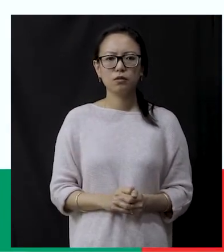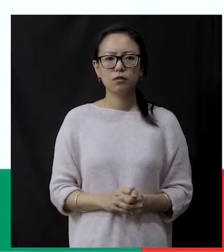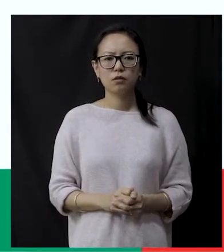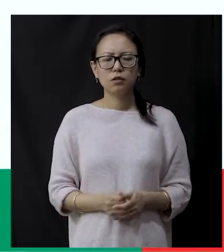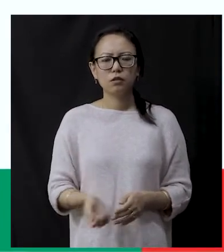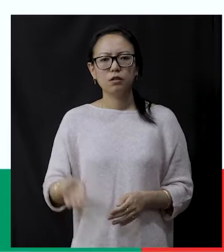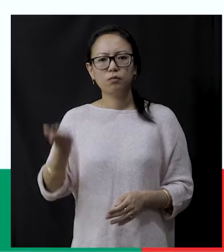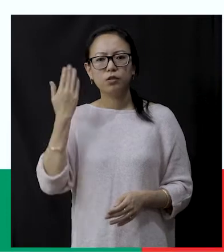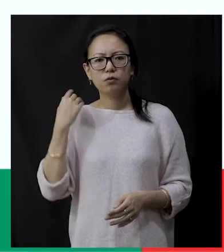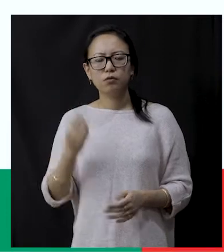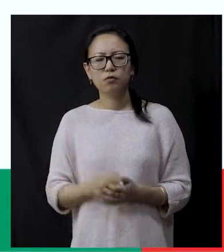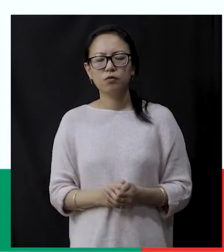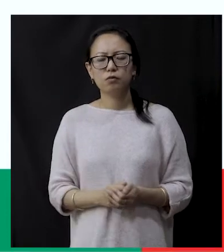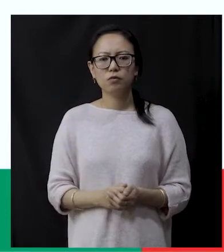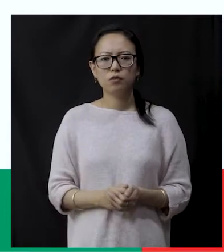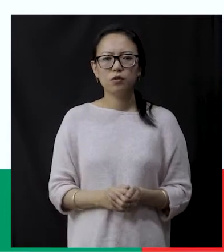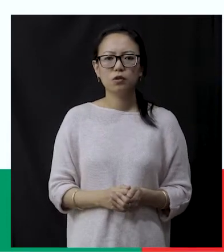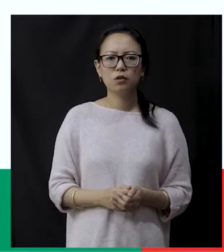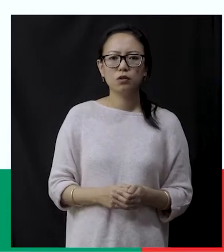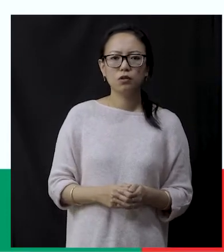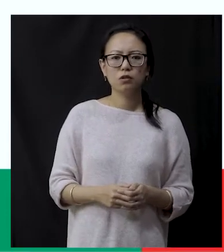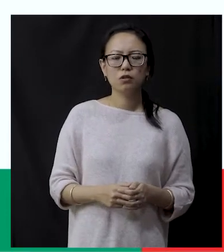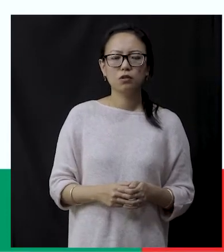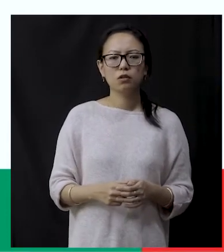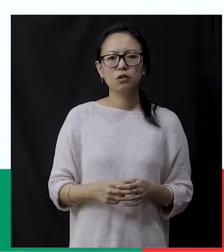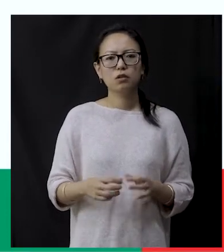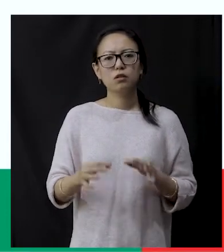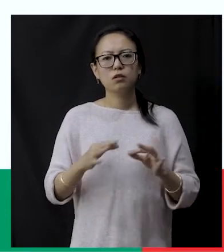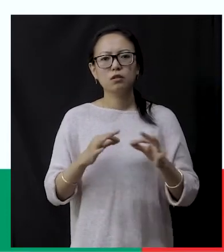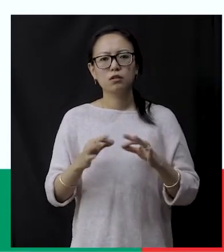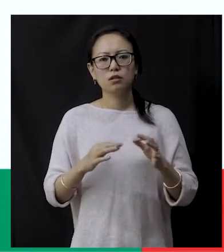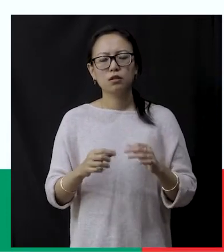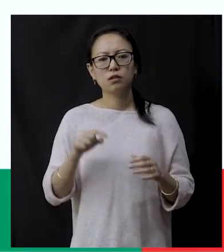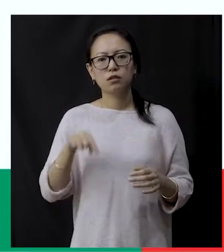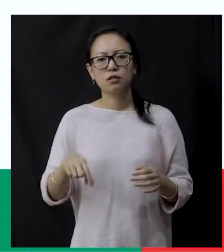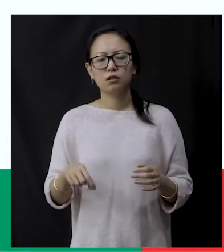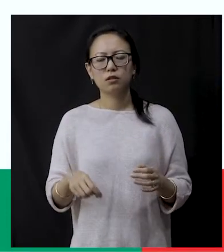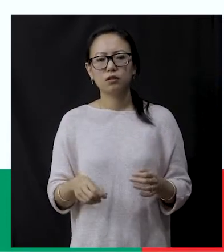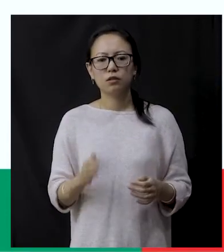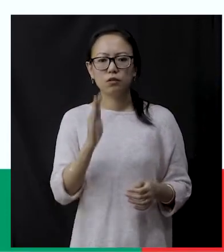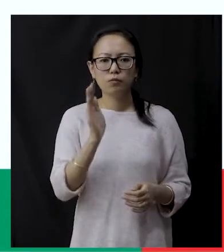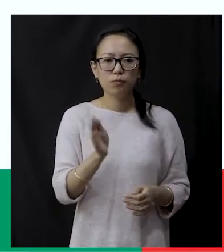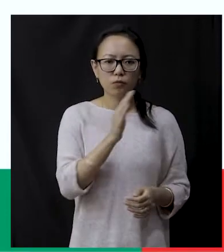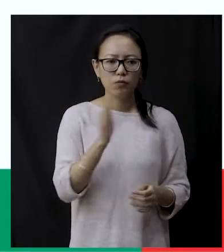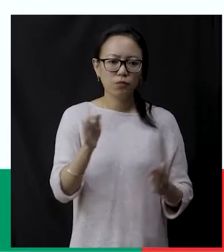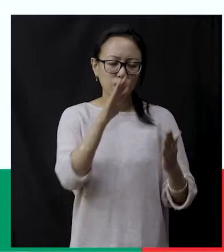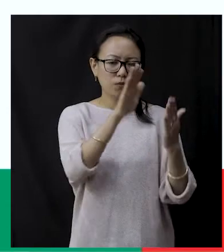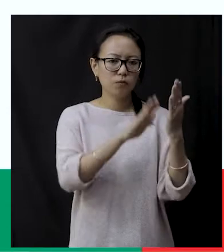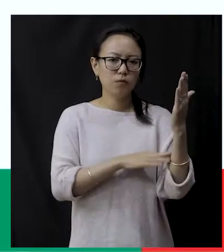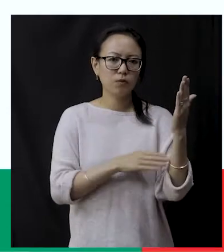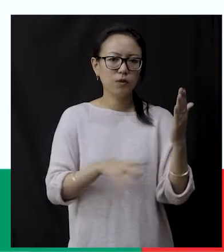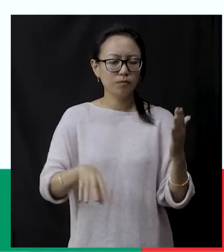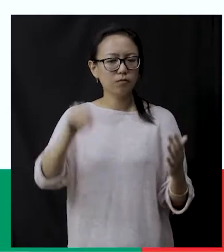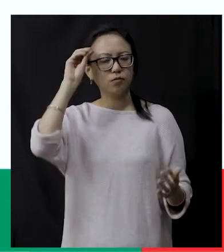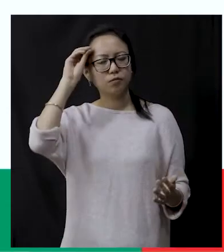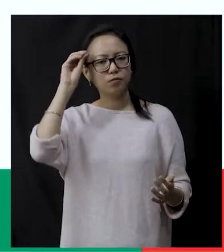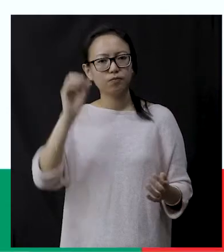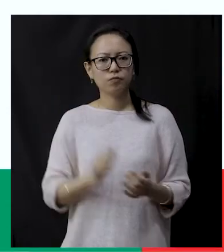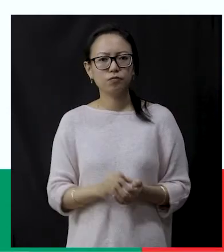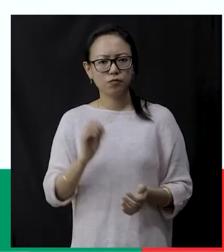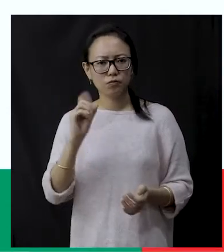the star, let's learn a new rhyme, and it's very easy. So, are you